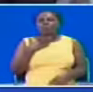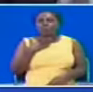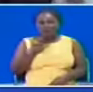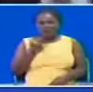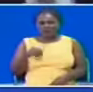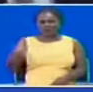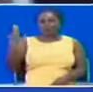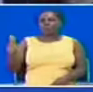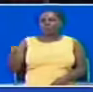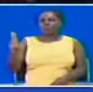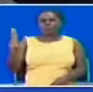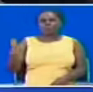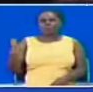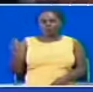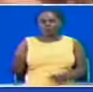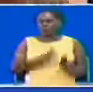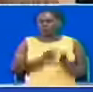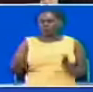Why?